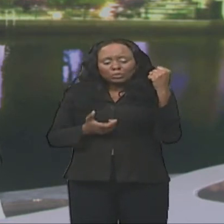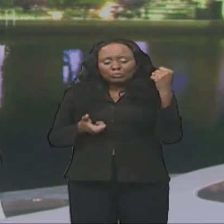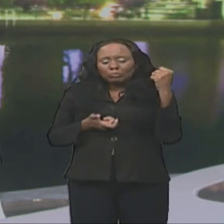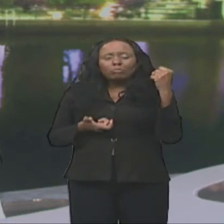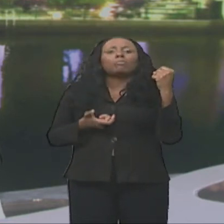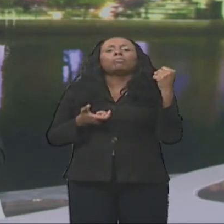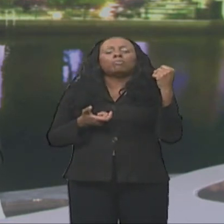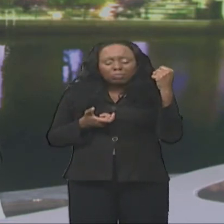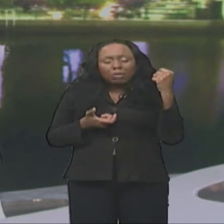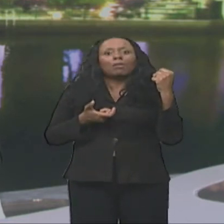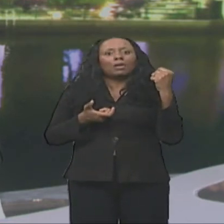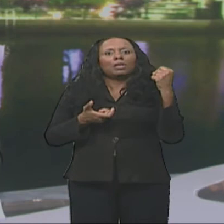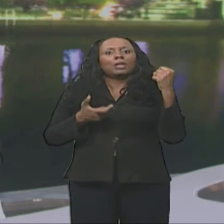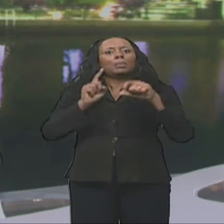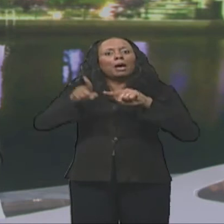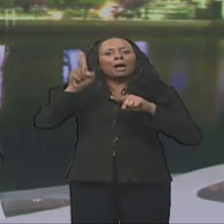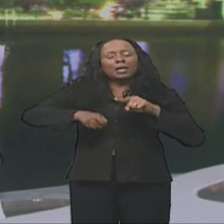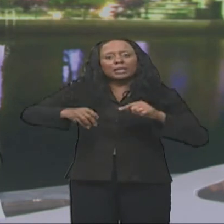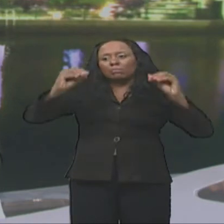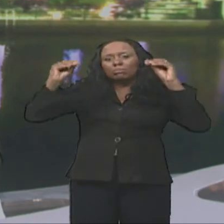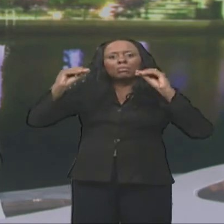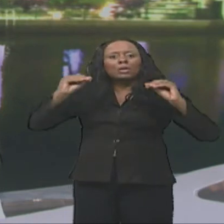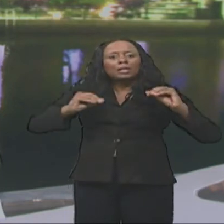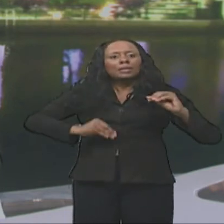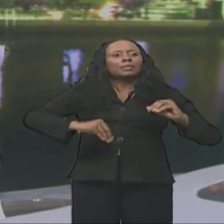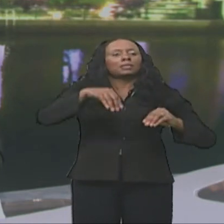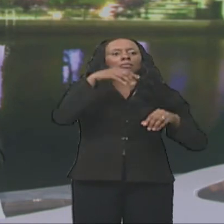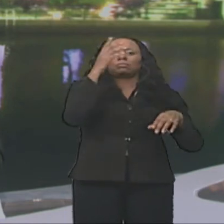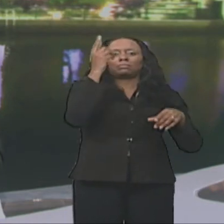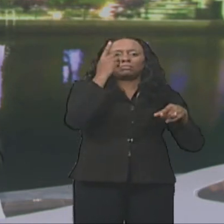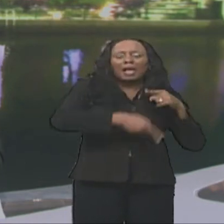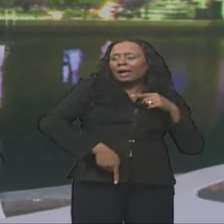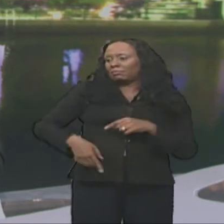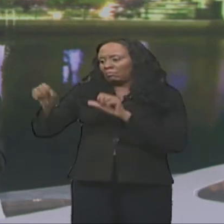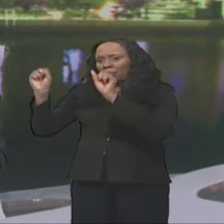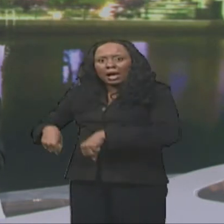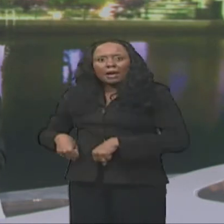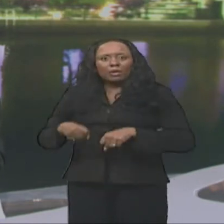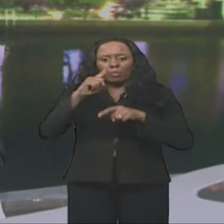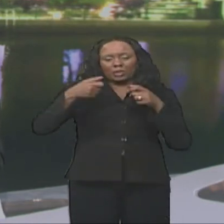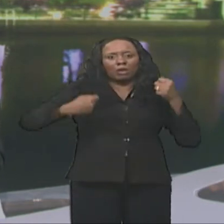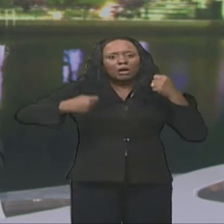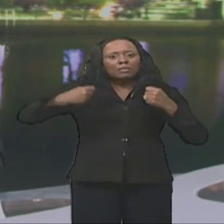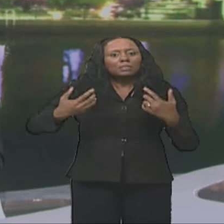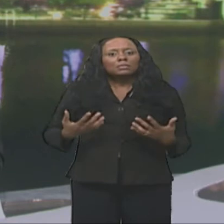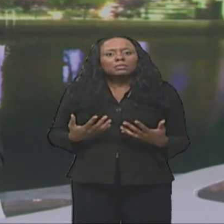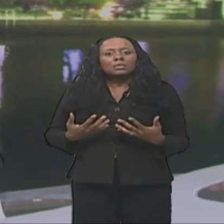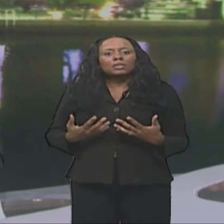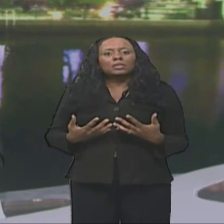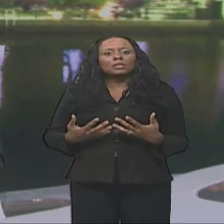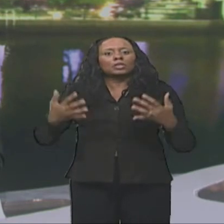continues with its efforts to educate road users of the do's and don'ts on the Barbadian roads. It is doing so through